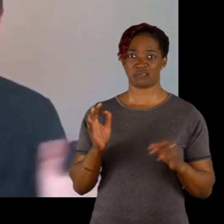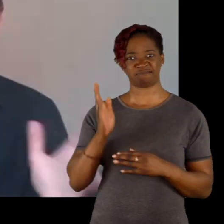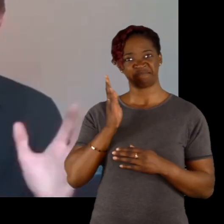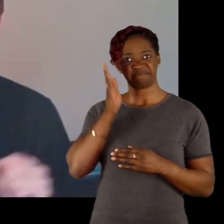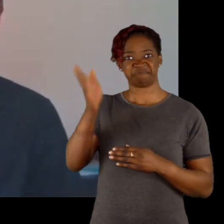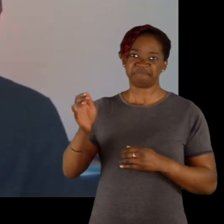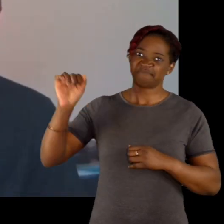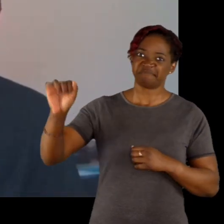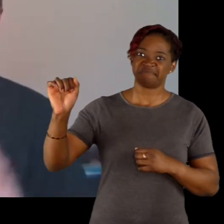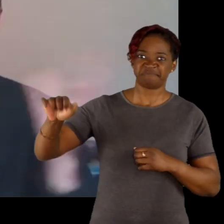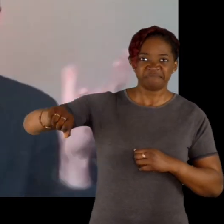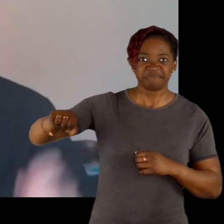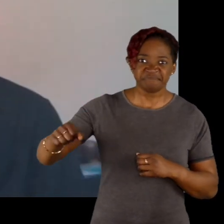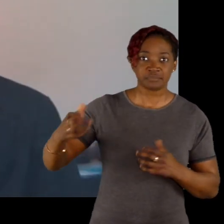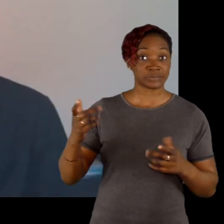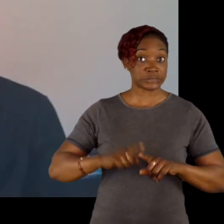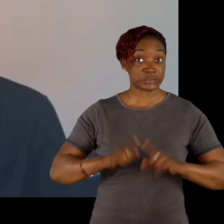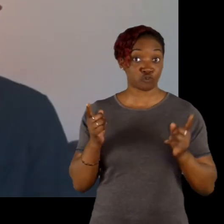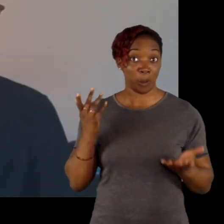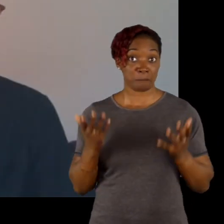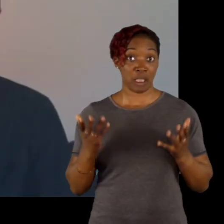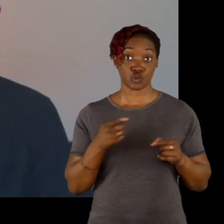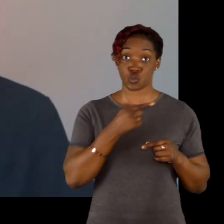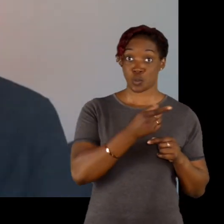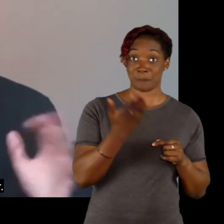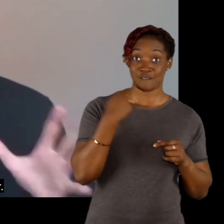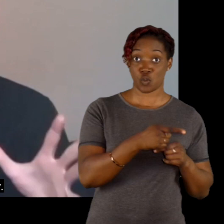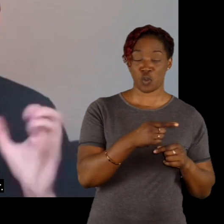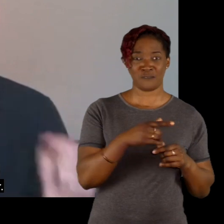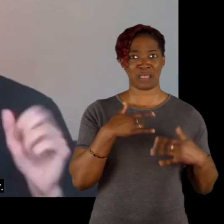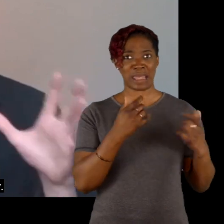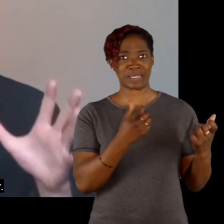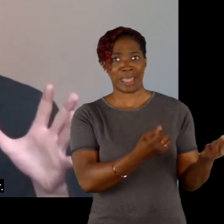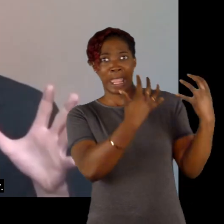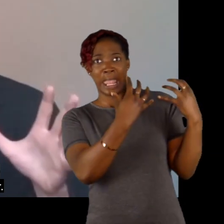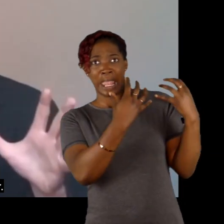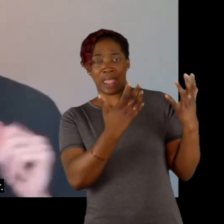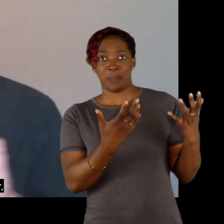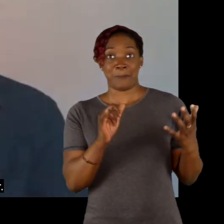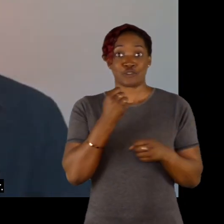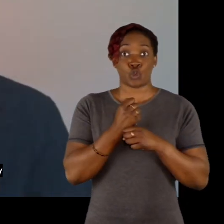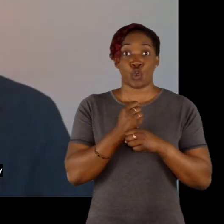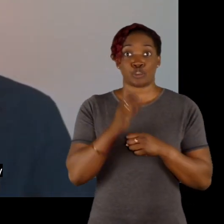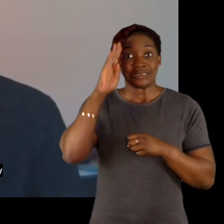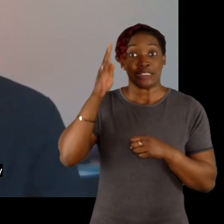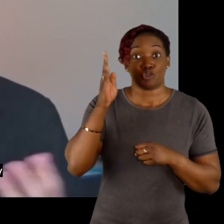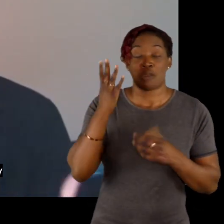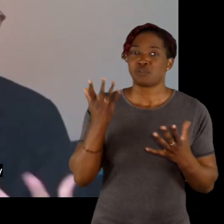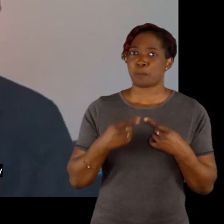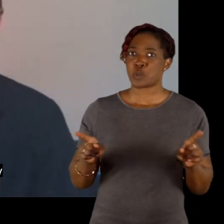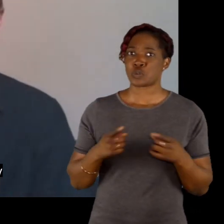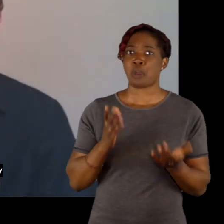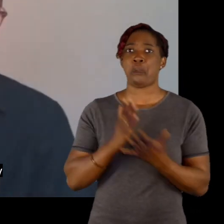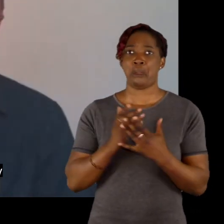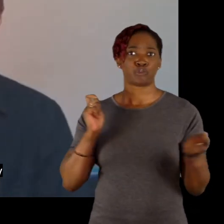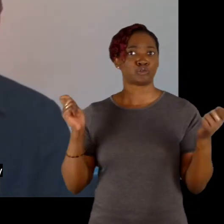is like very different to the previous version where we were like somebody's going to jump out and George is in danger. So yeah, music